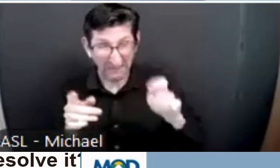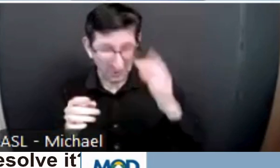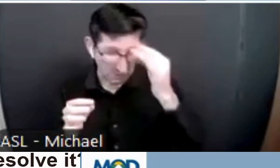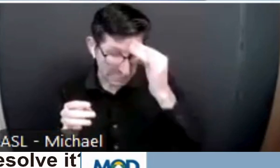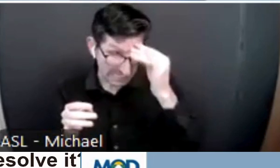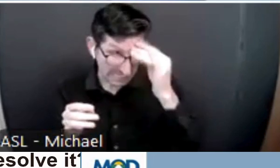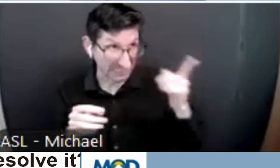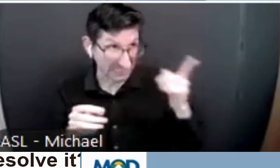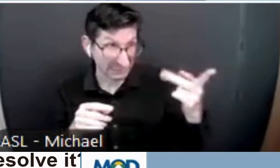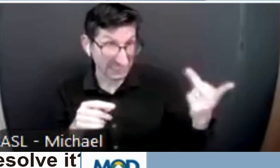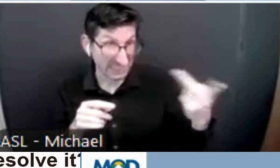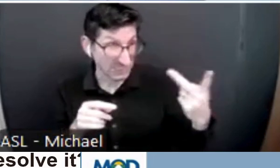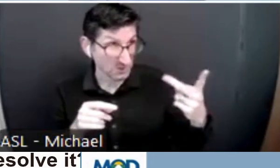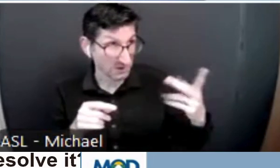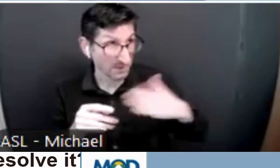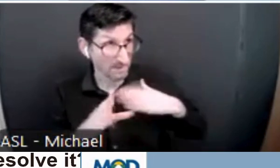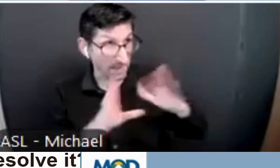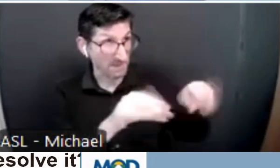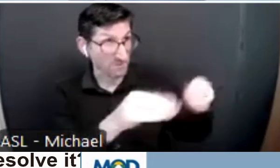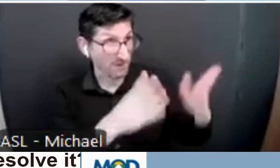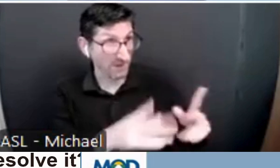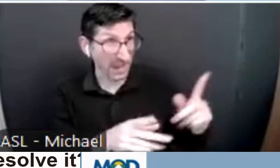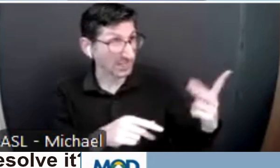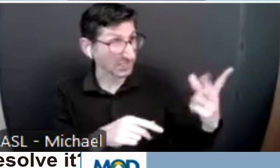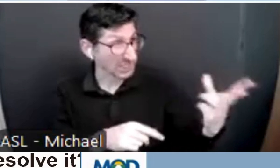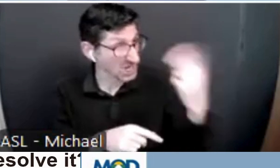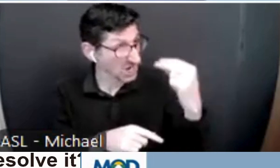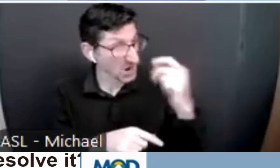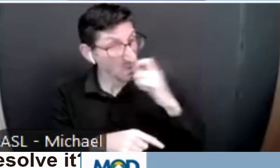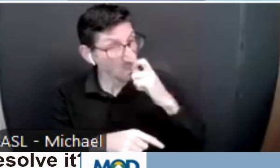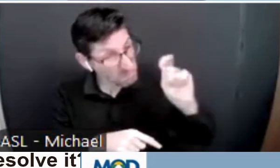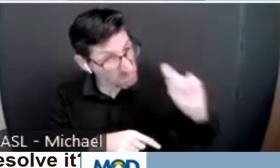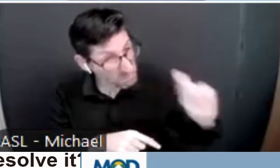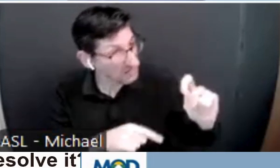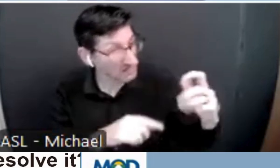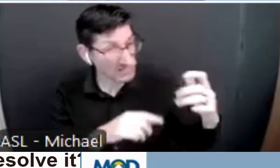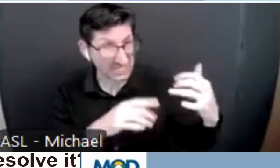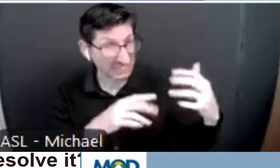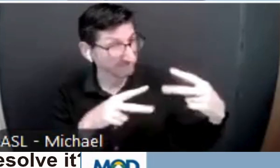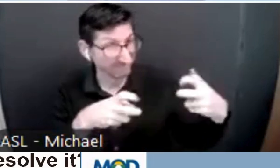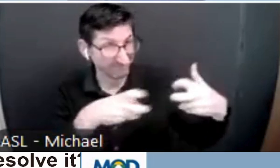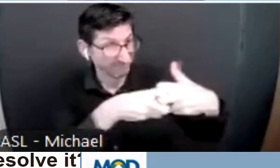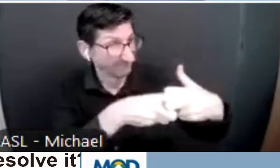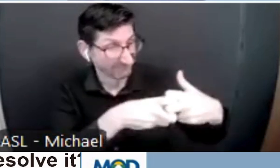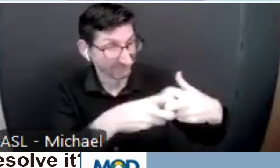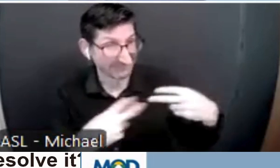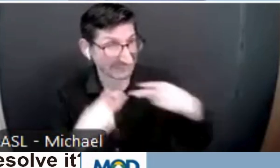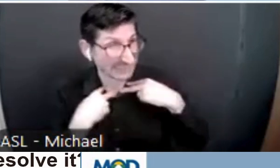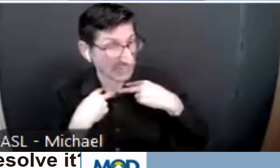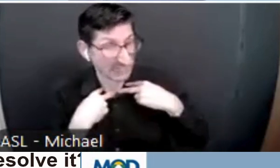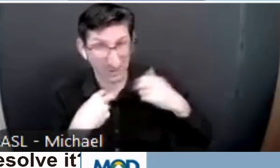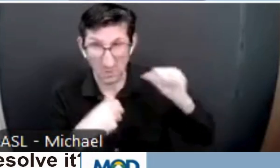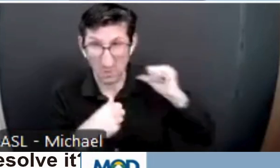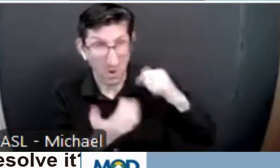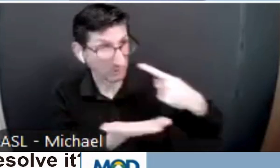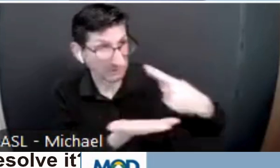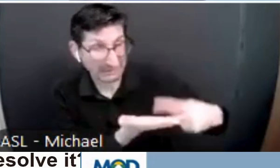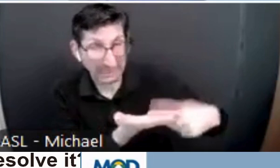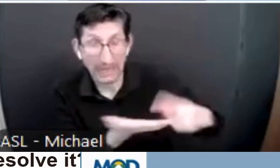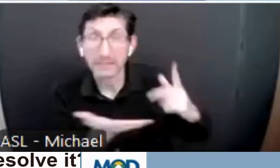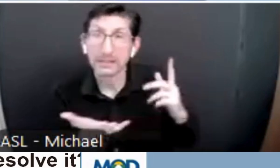provider, and if it is worth reaching out in writing one more time to just request that they